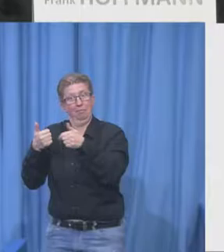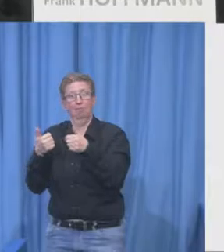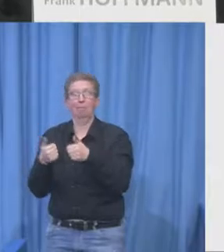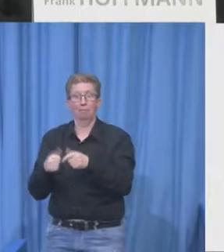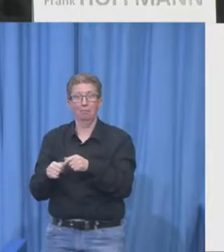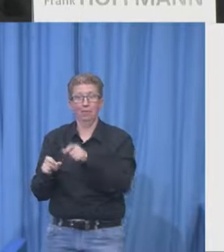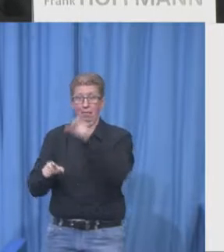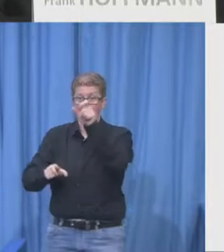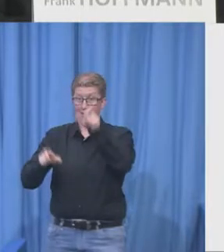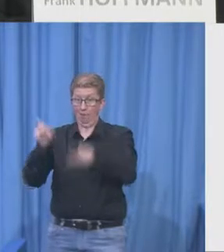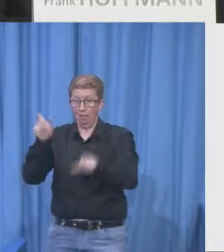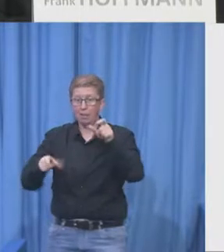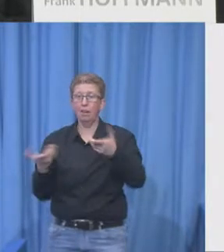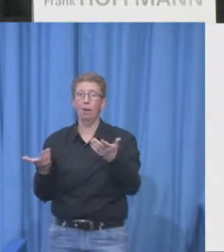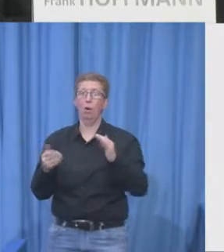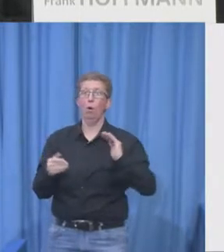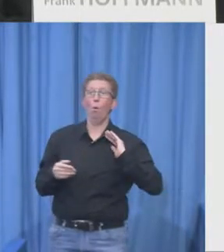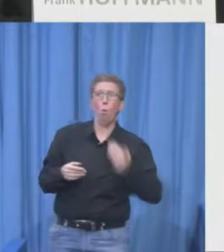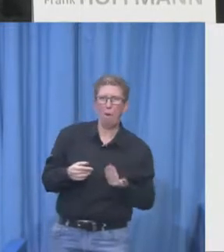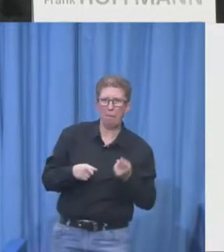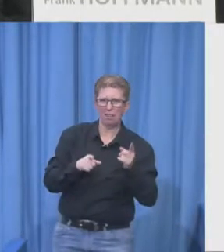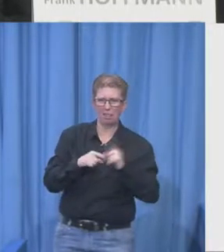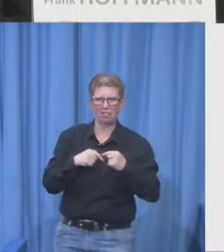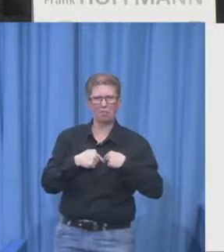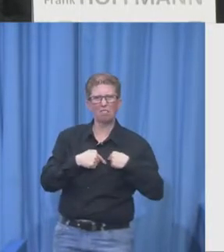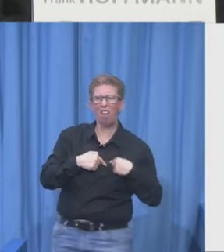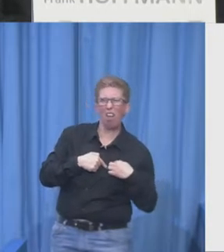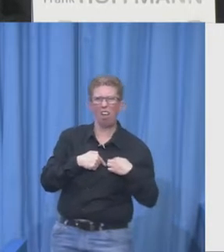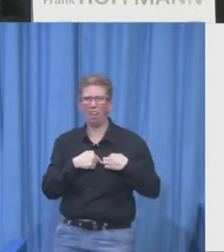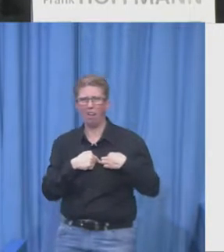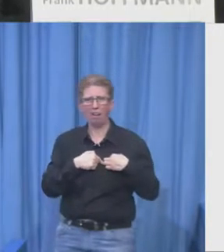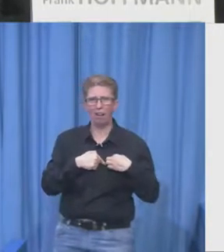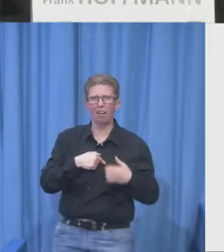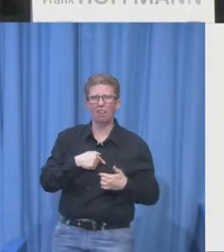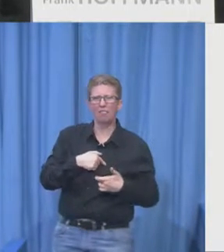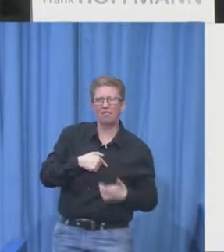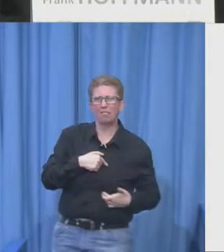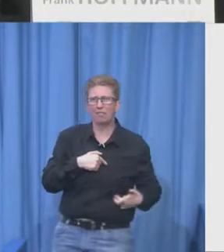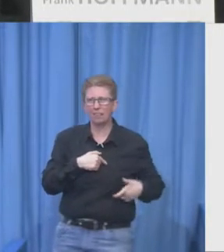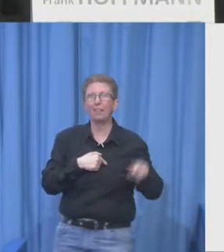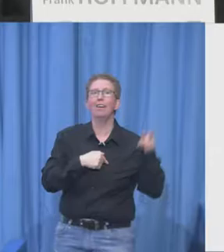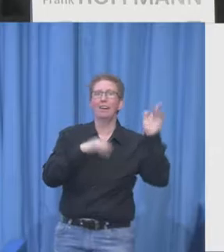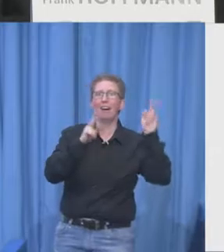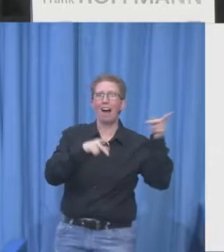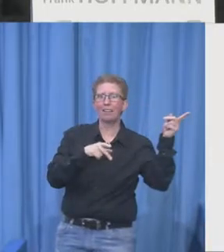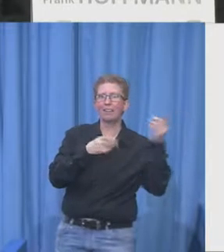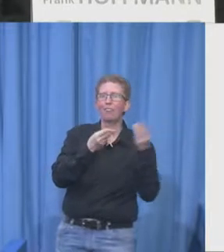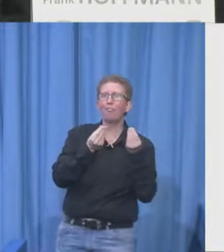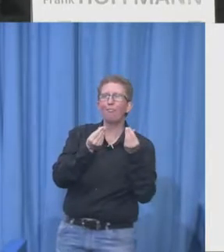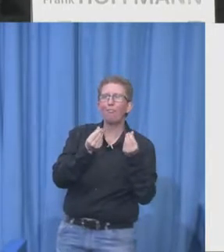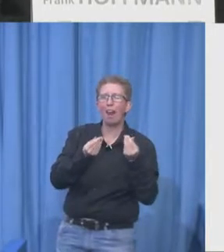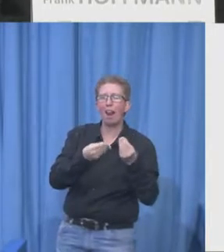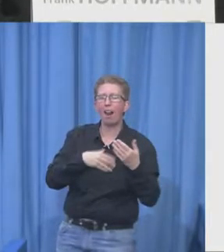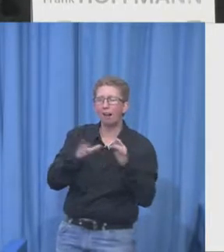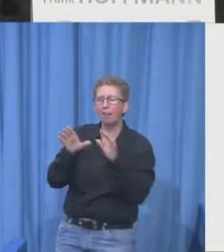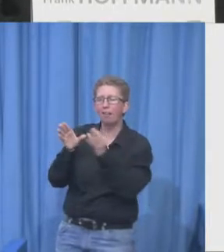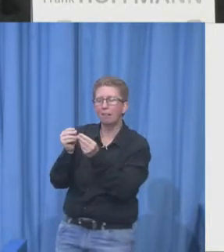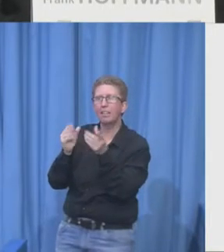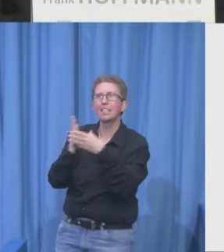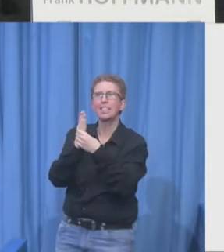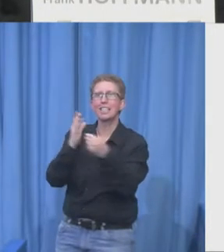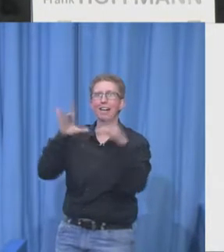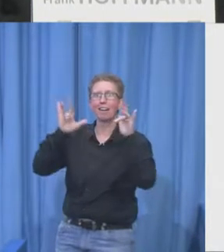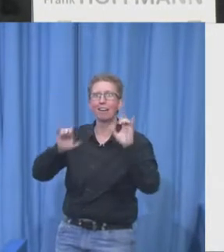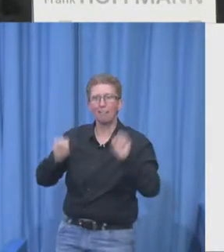cancer. And on the third side, it also saves money for the public purses, health